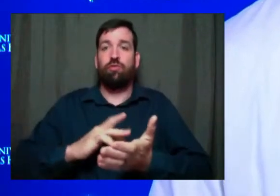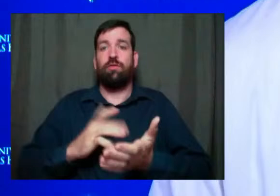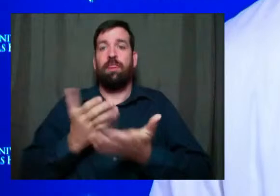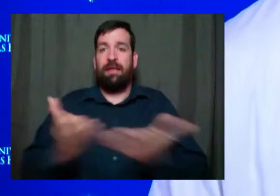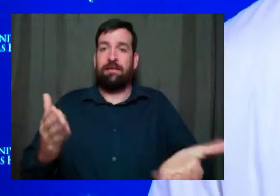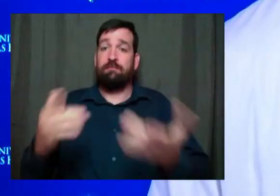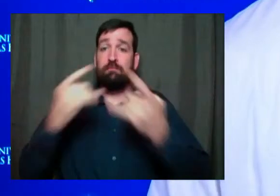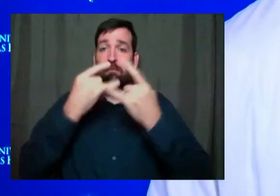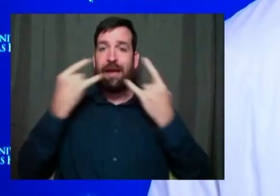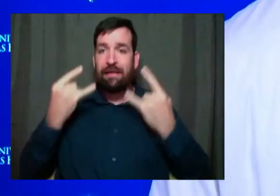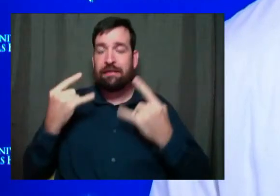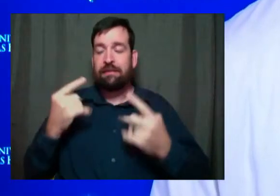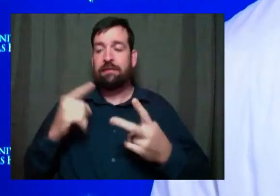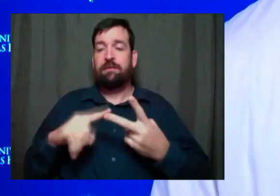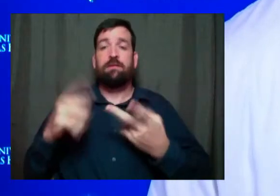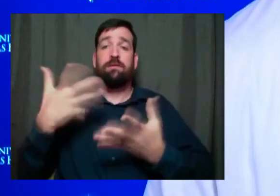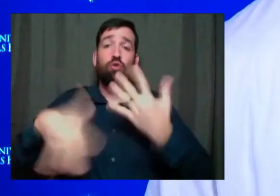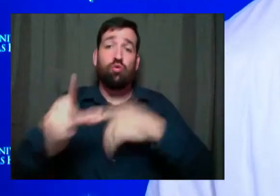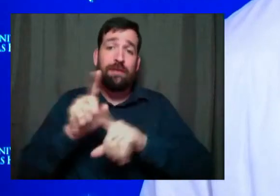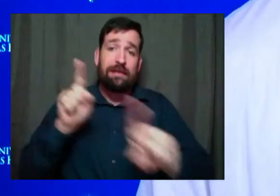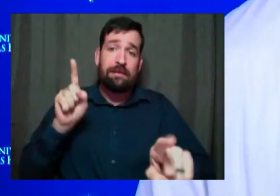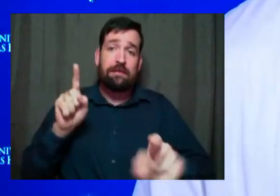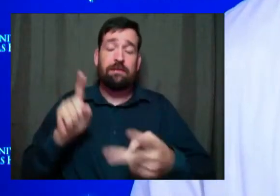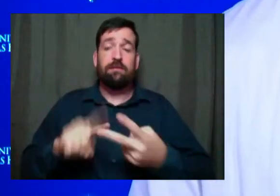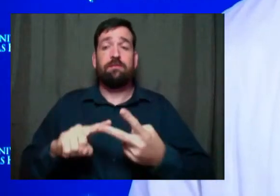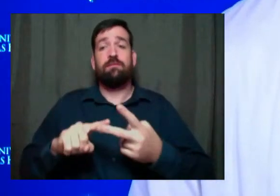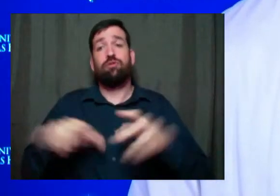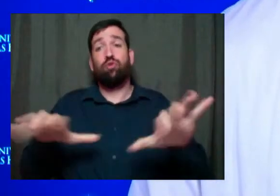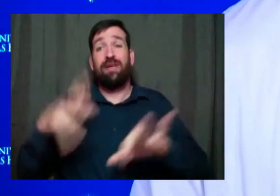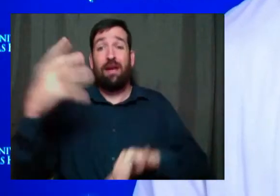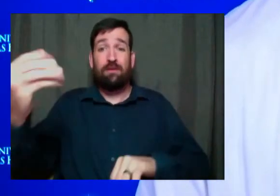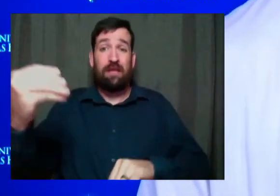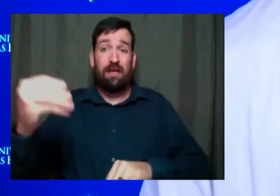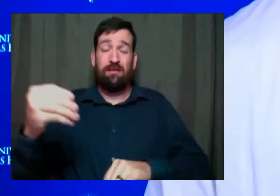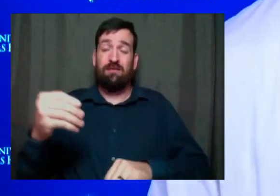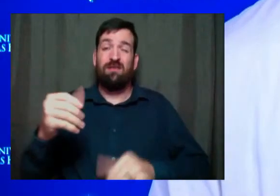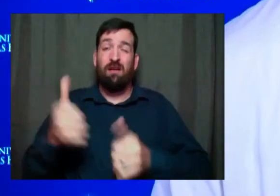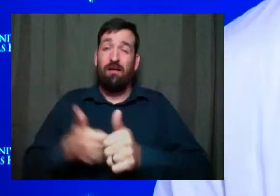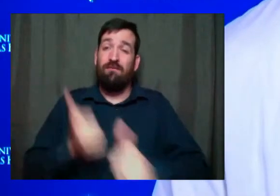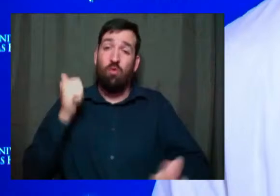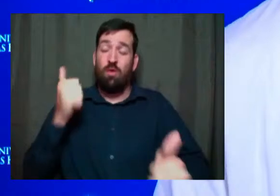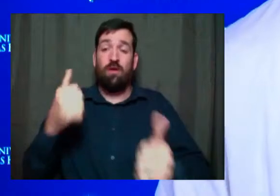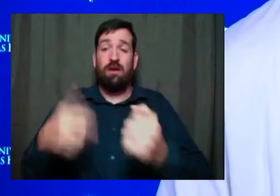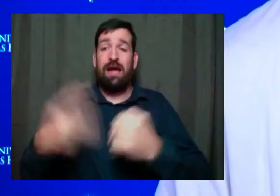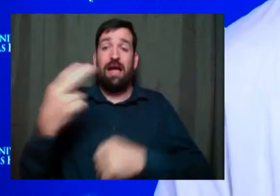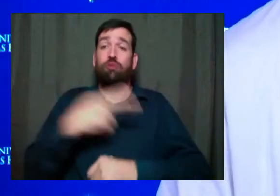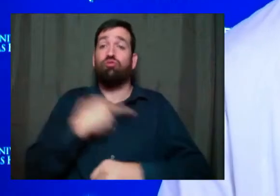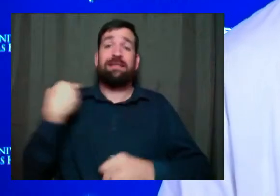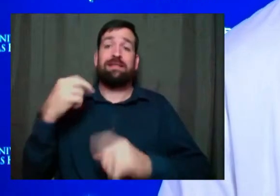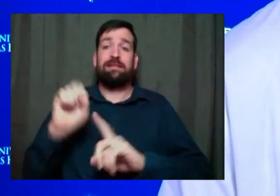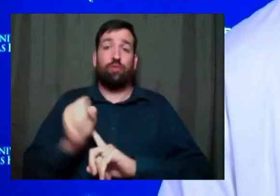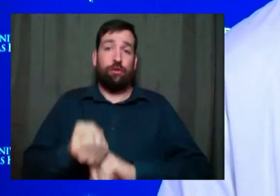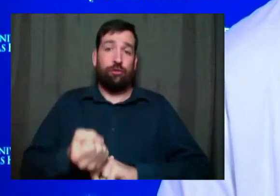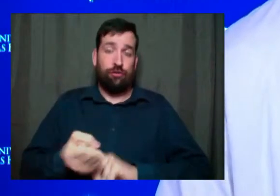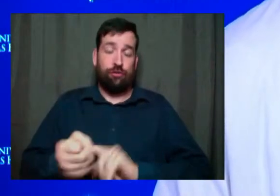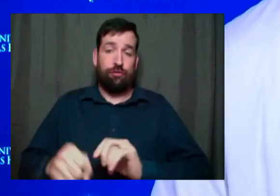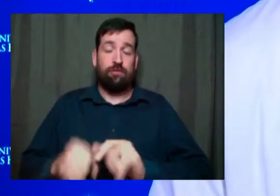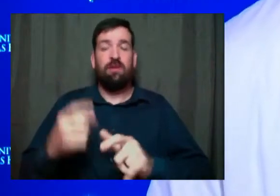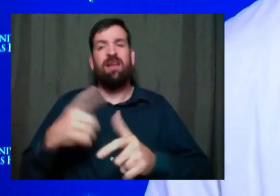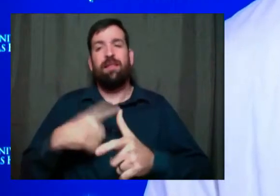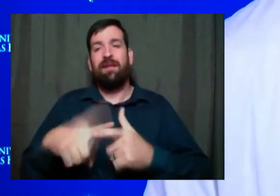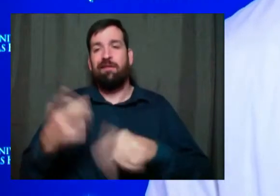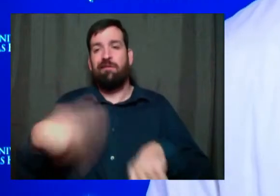masking, distancing, doing things outdoors, staying away from those high-risk situations as much as possible, and of course going to